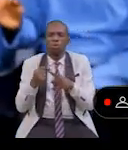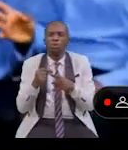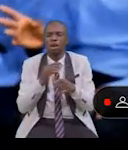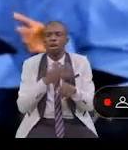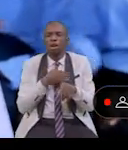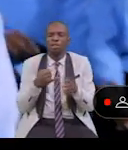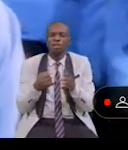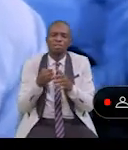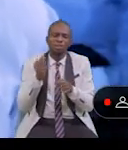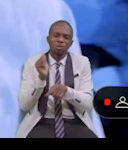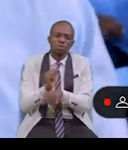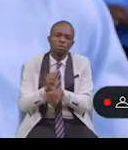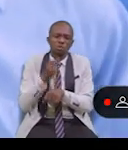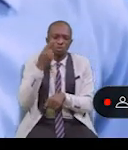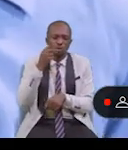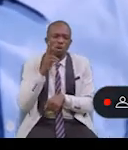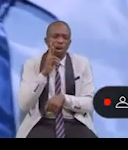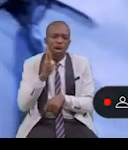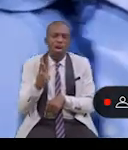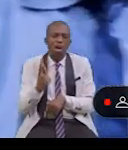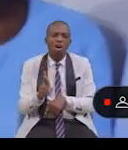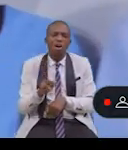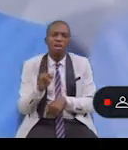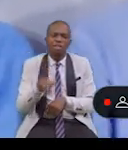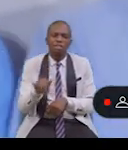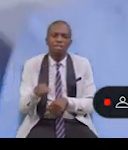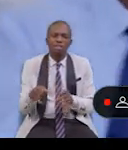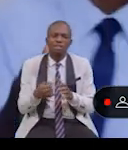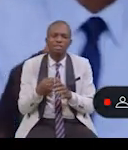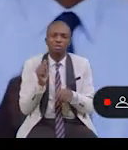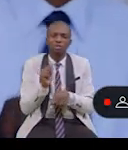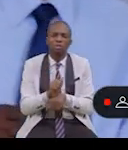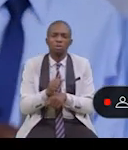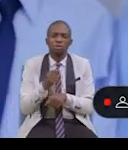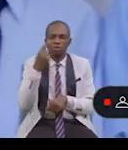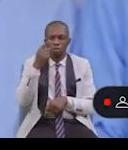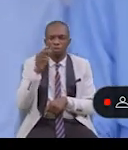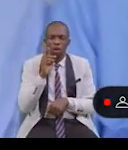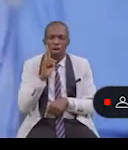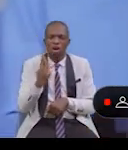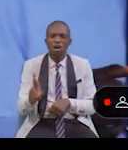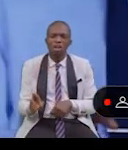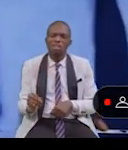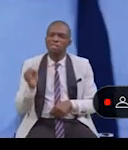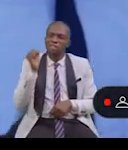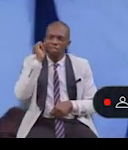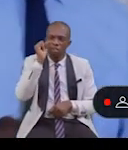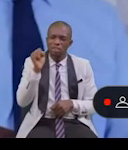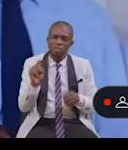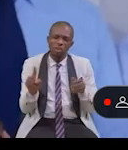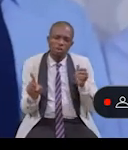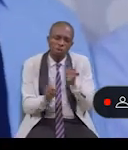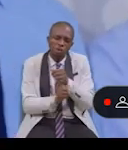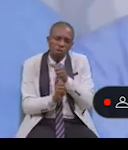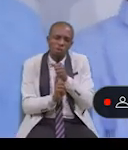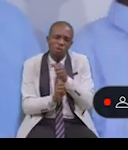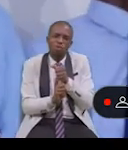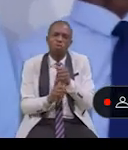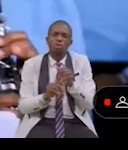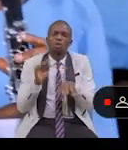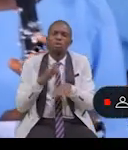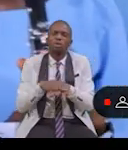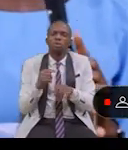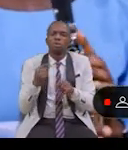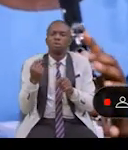for her. Yes, it's worked for her. She laid hold on the one,